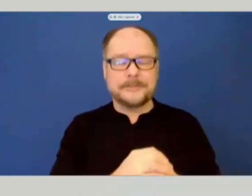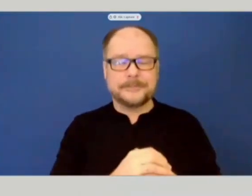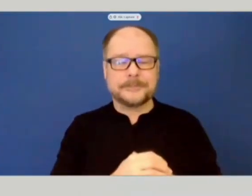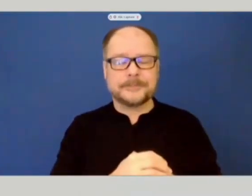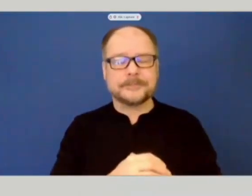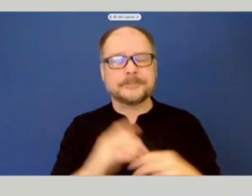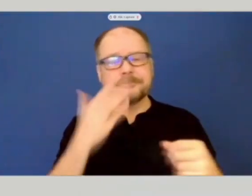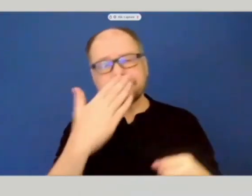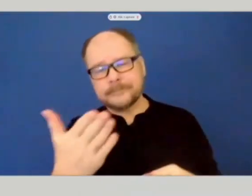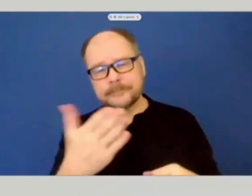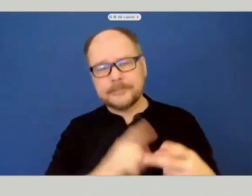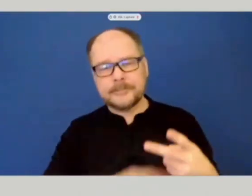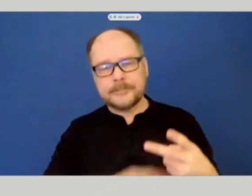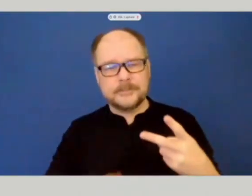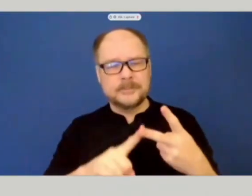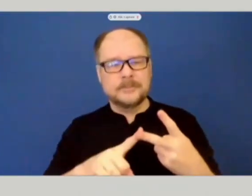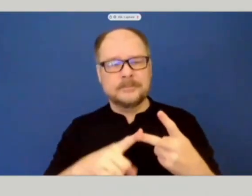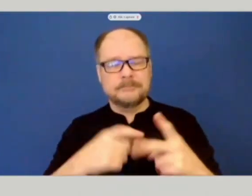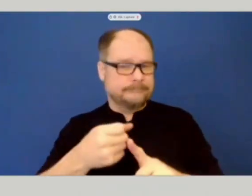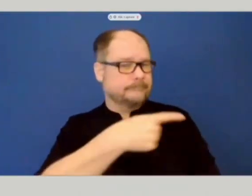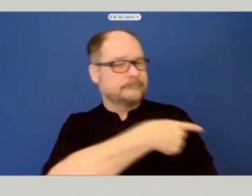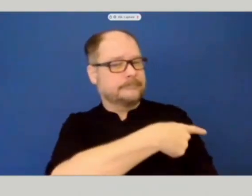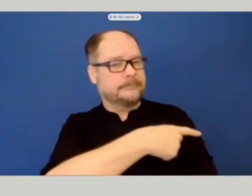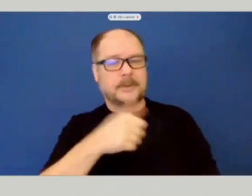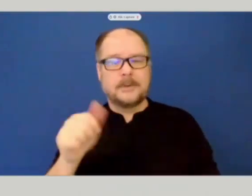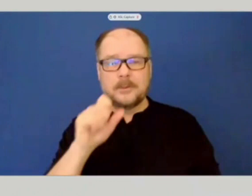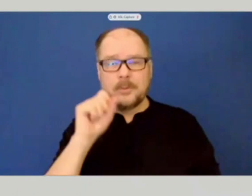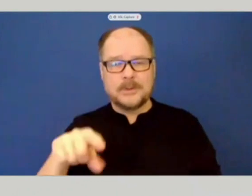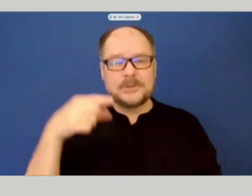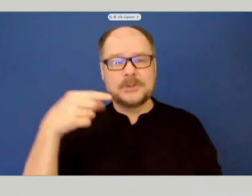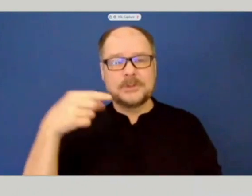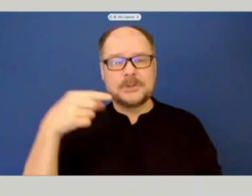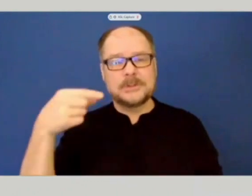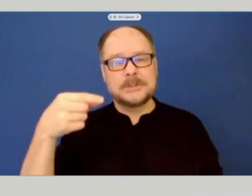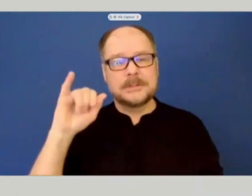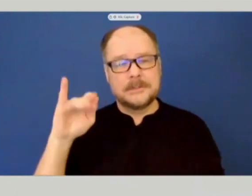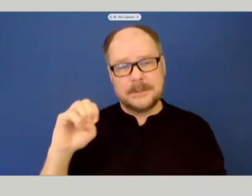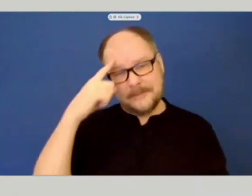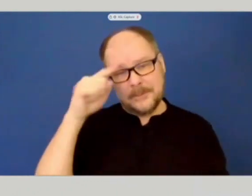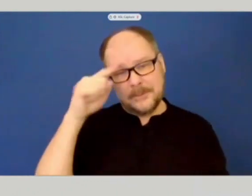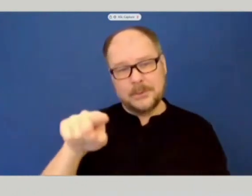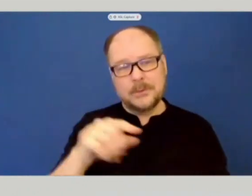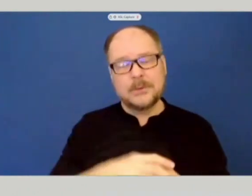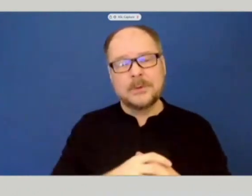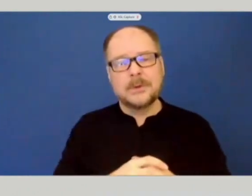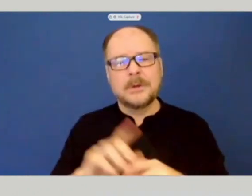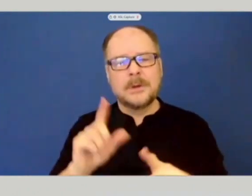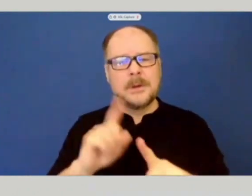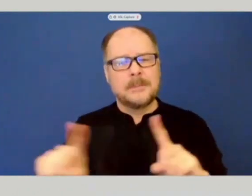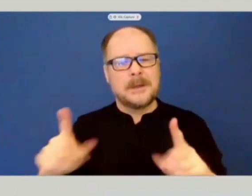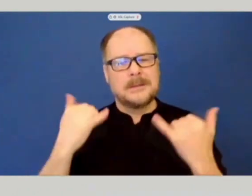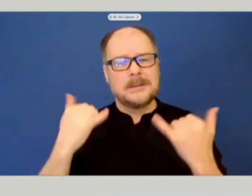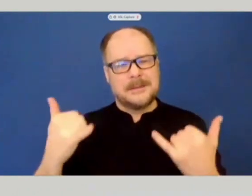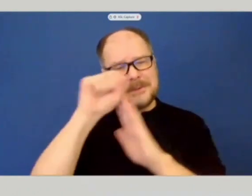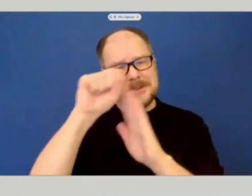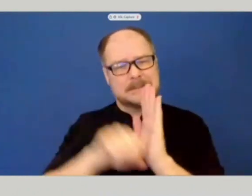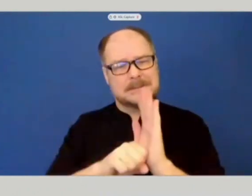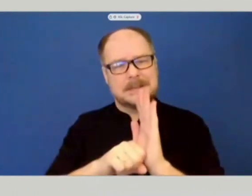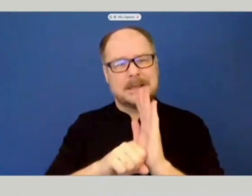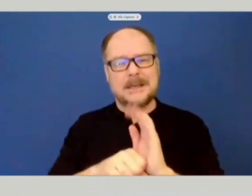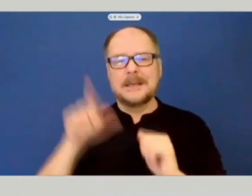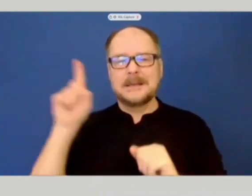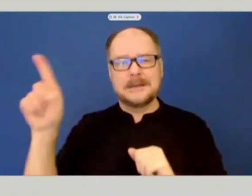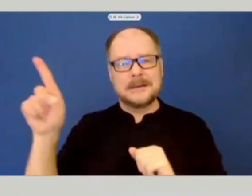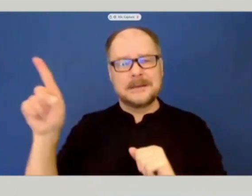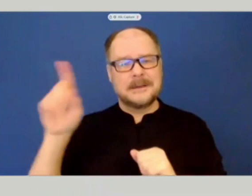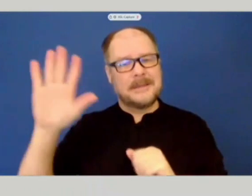completely different direction. Gibby, I guess this might be for you, but looking at the state DHHS dashboard numbers, county